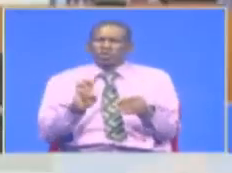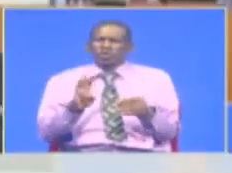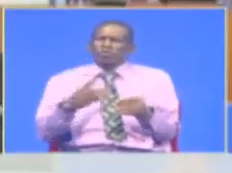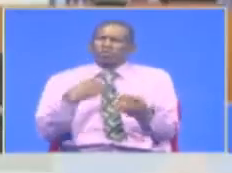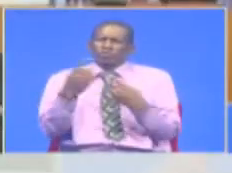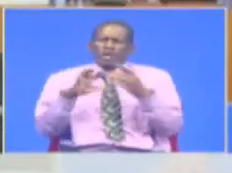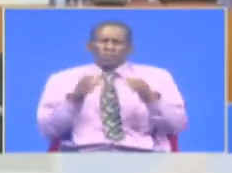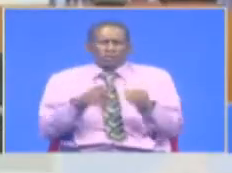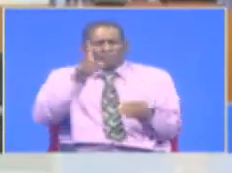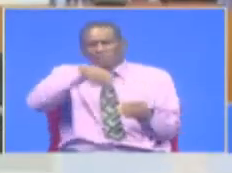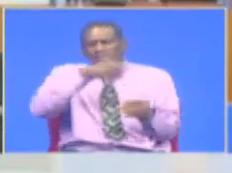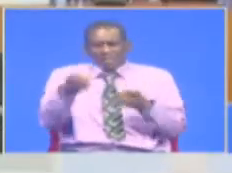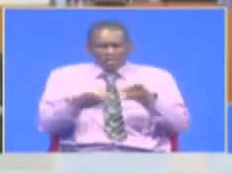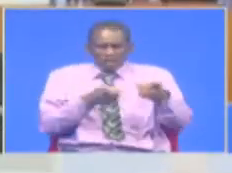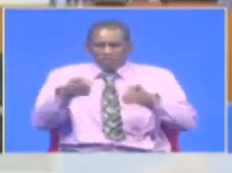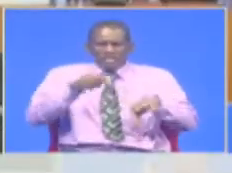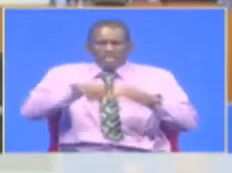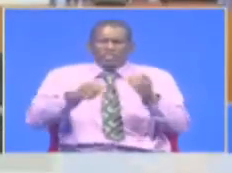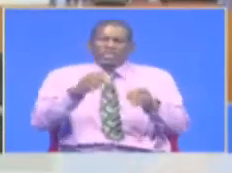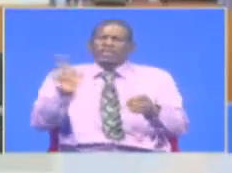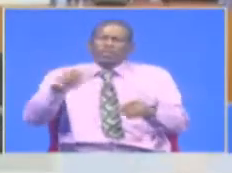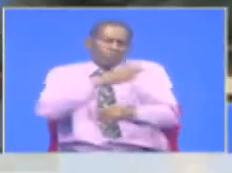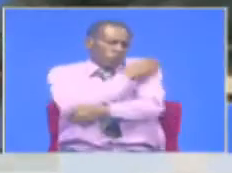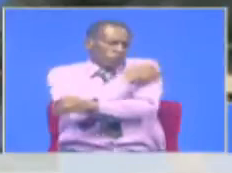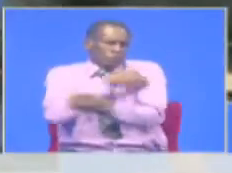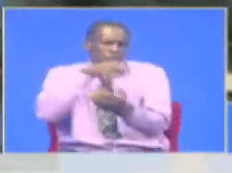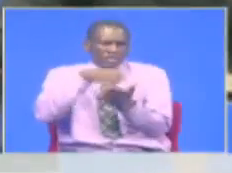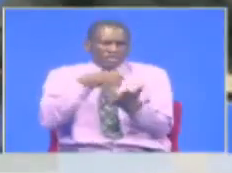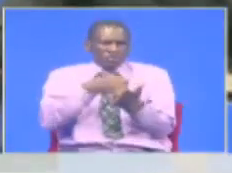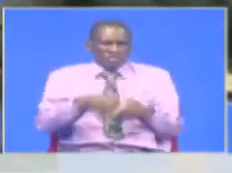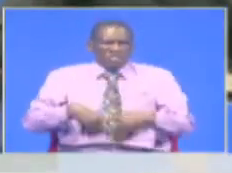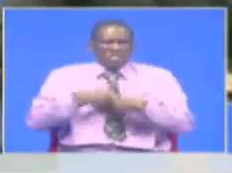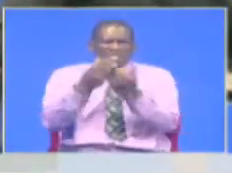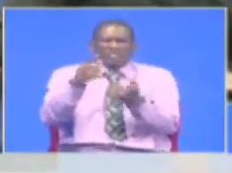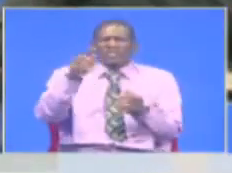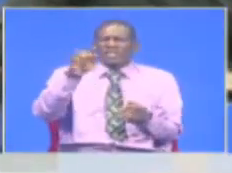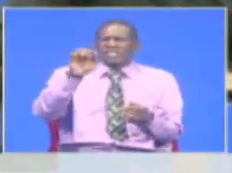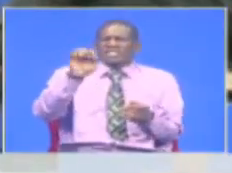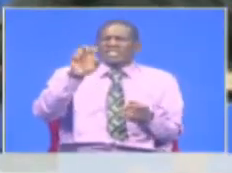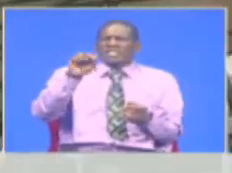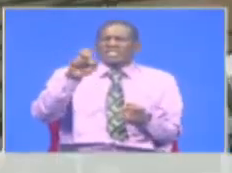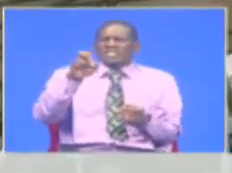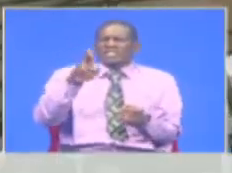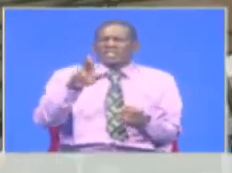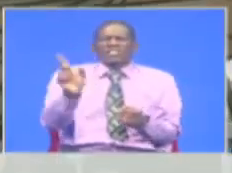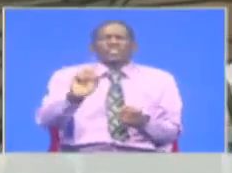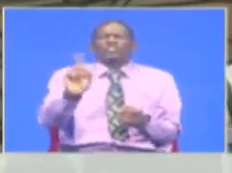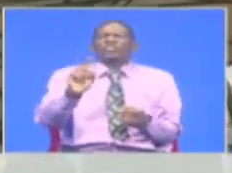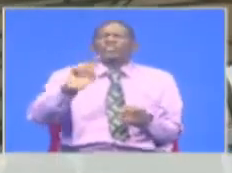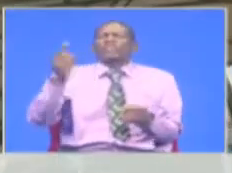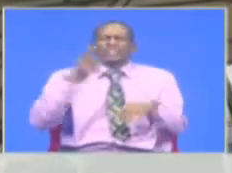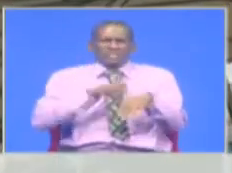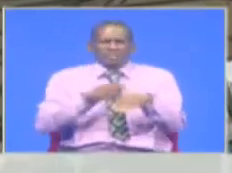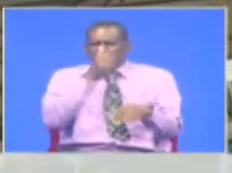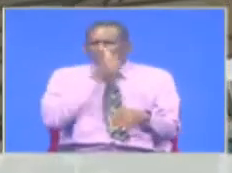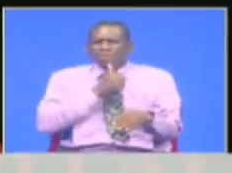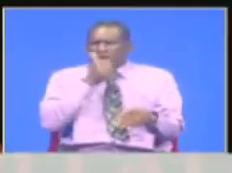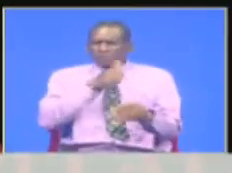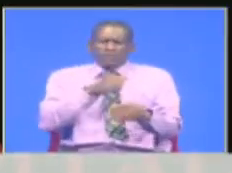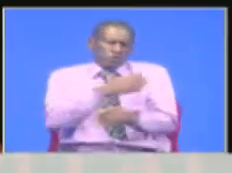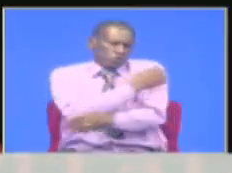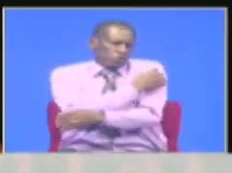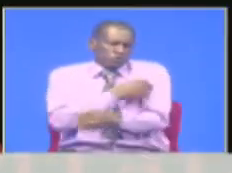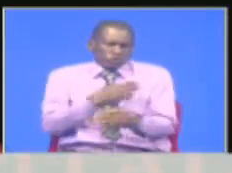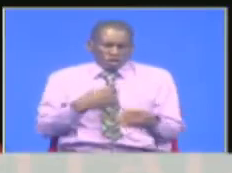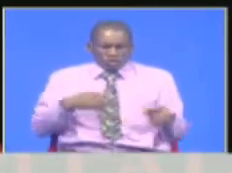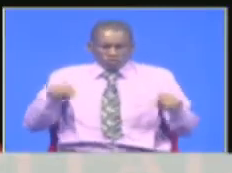governance within the institution, including the issue of tender selections. This is not the first time that the private hospital is dealing with rifts